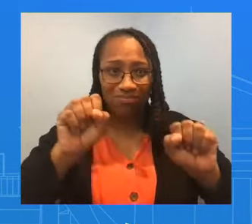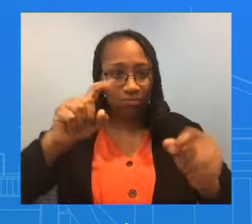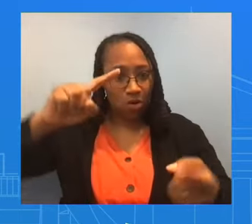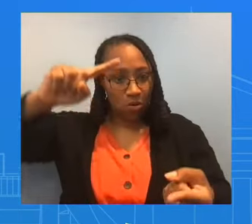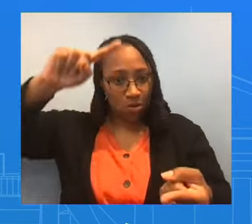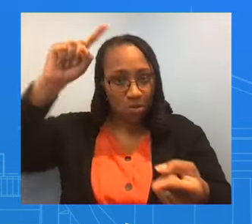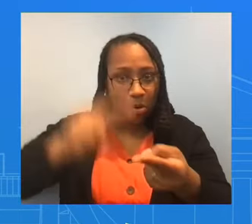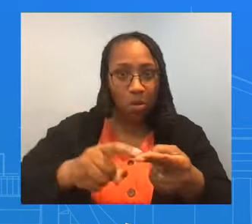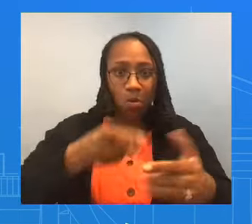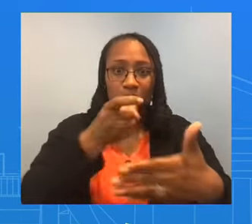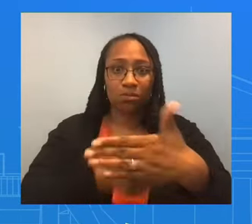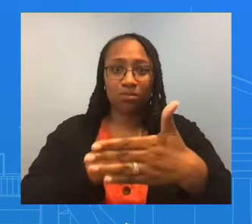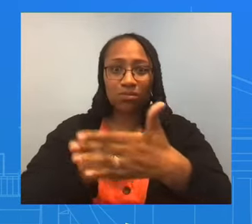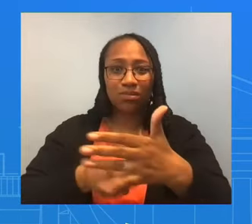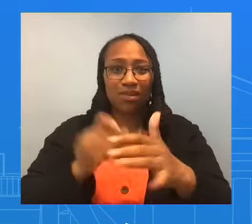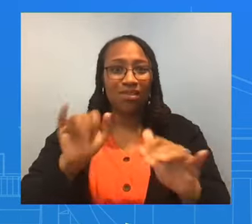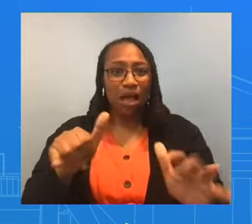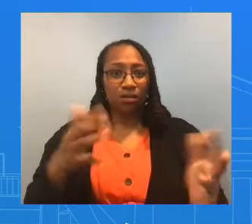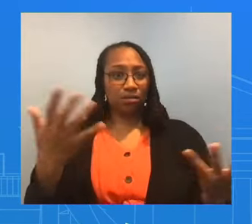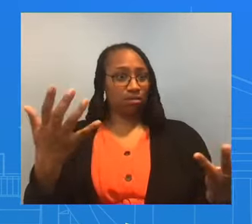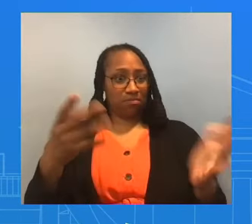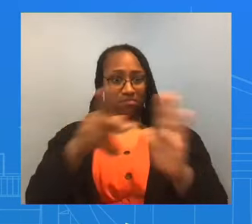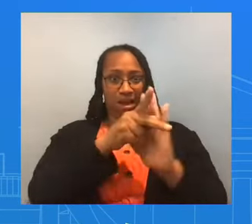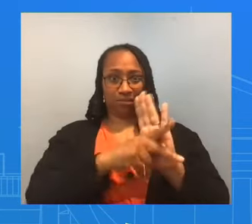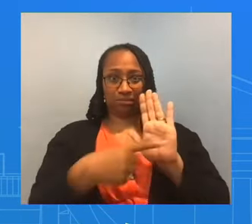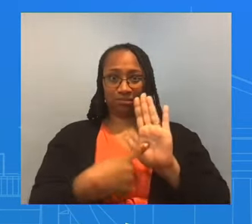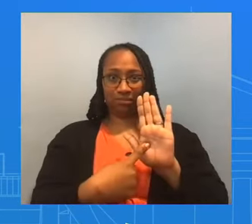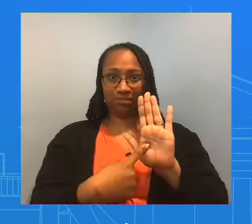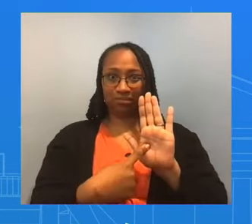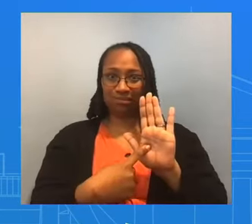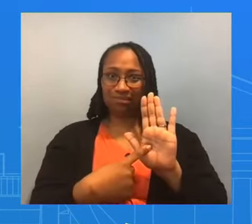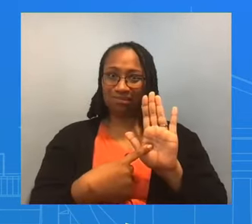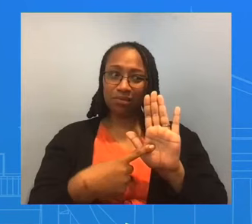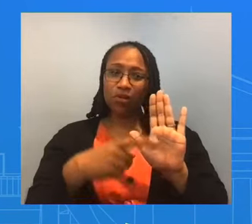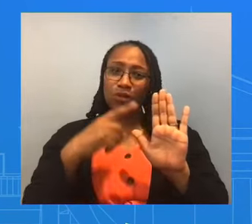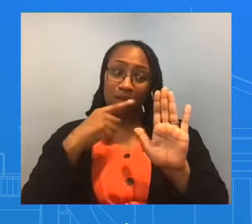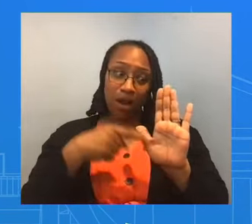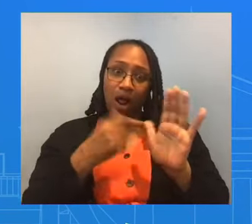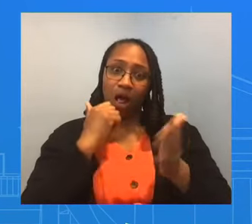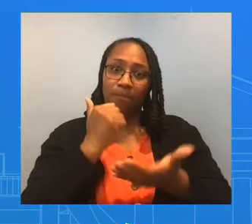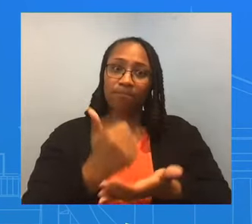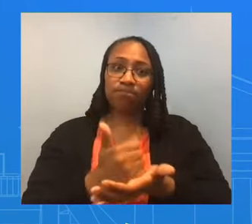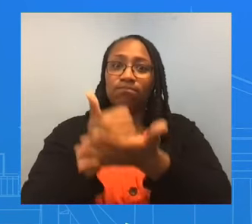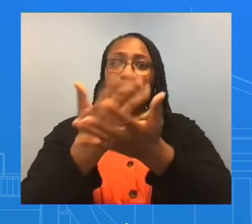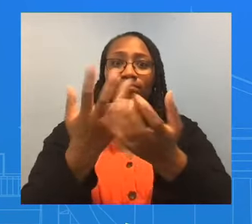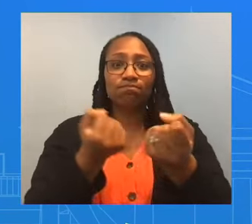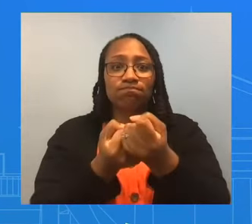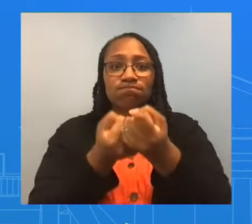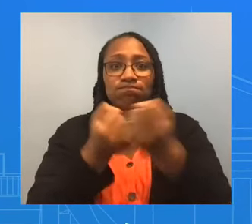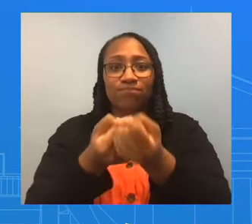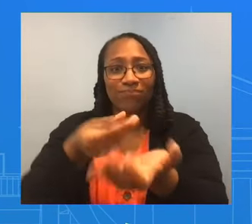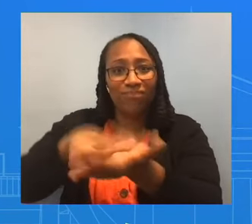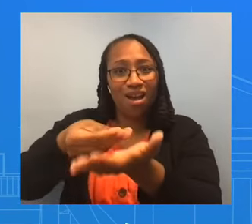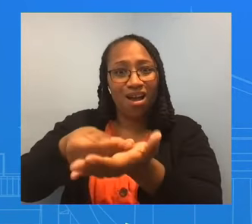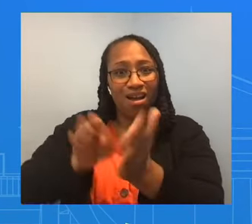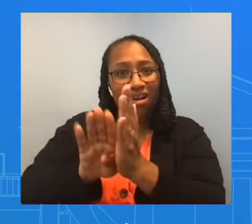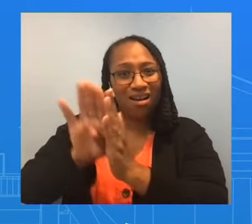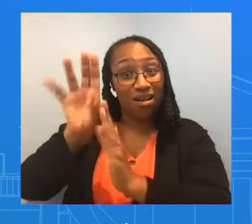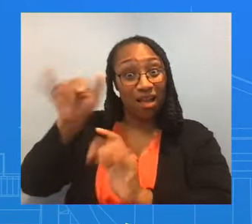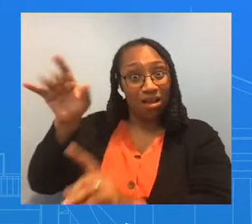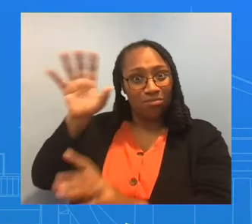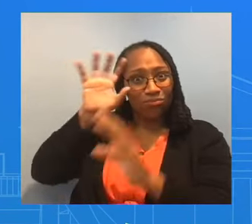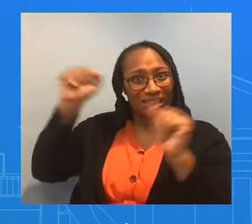a fiscally responsible way. That's what the president is about, doing things fiscally responsible. And you see that